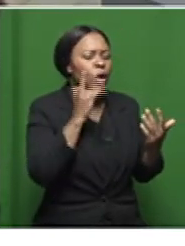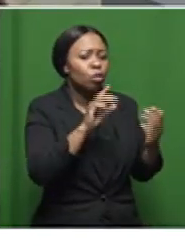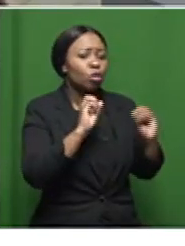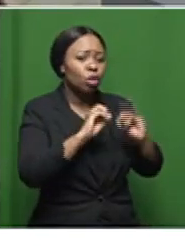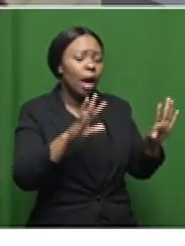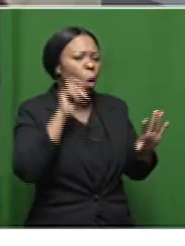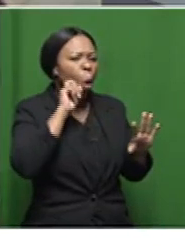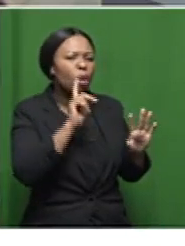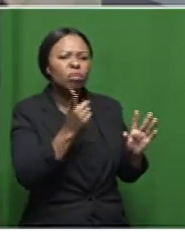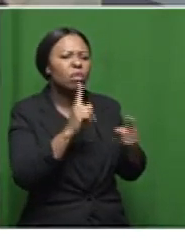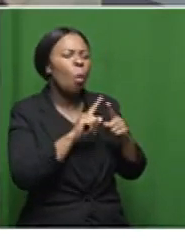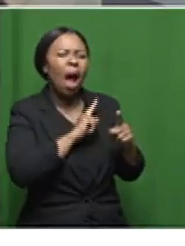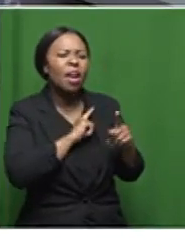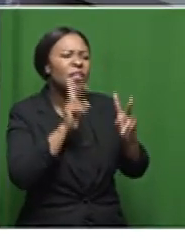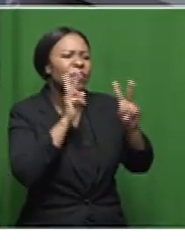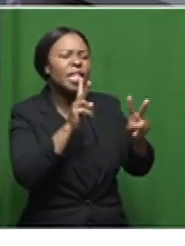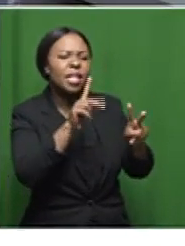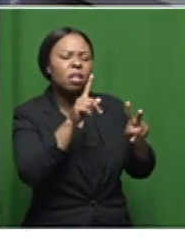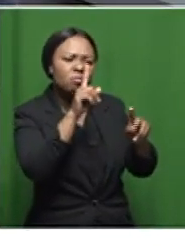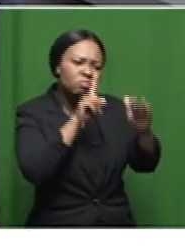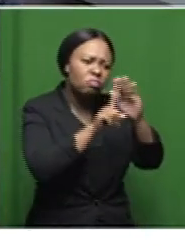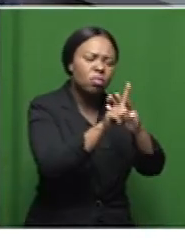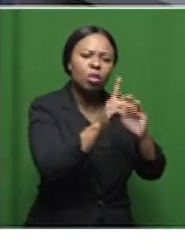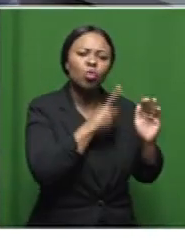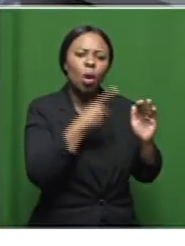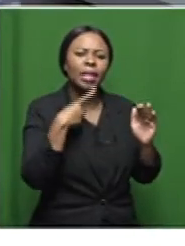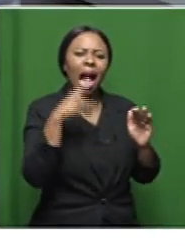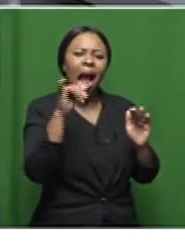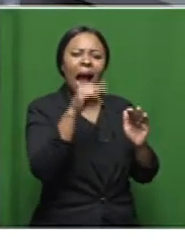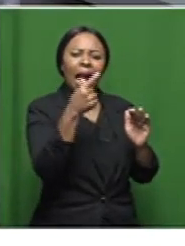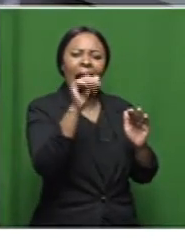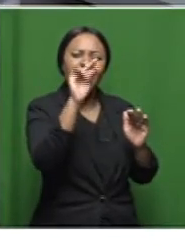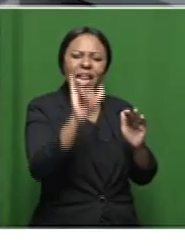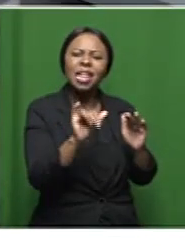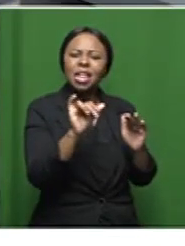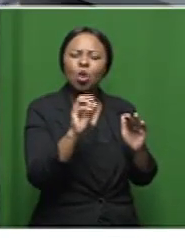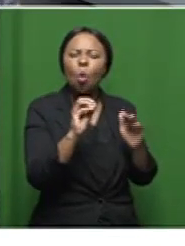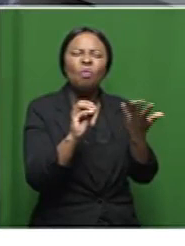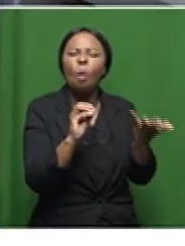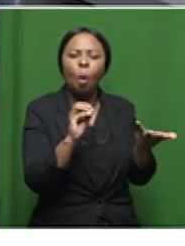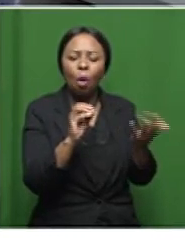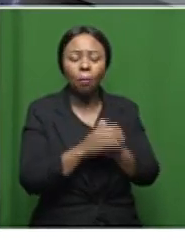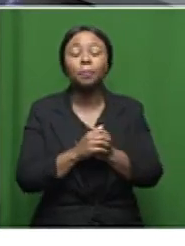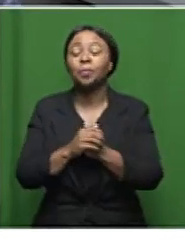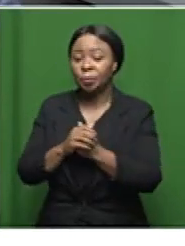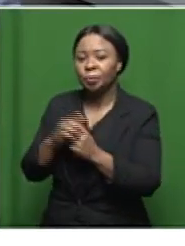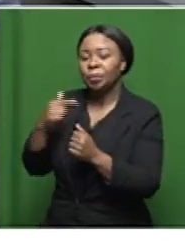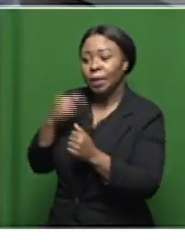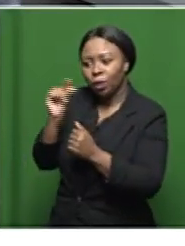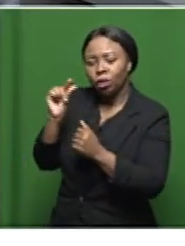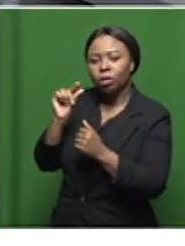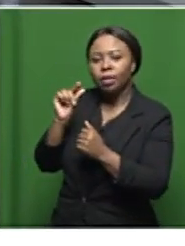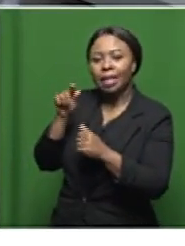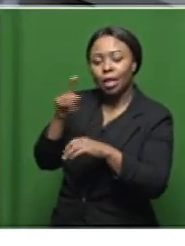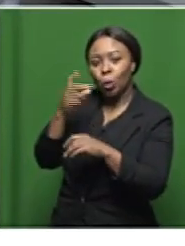prompted you to visit the gynae? So I was around 27. I was about to get married. I think I was 2 weeks to getting married.